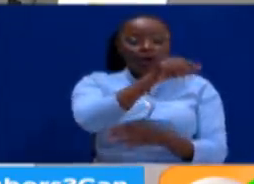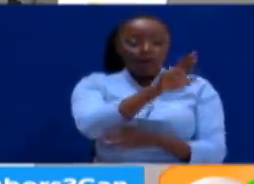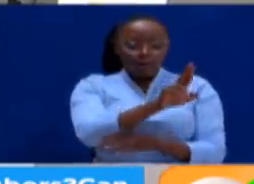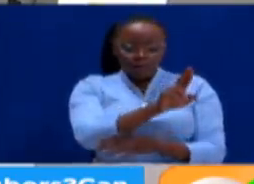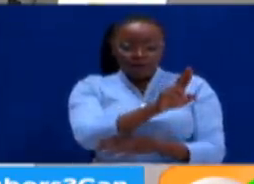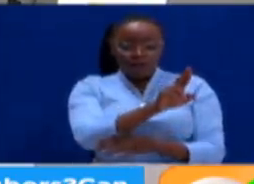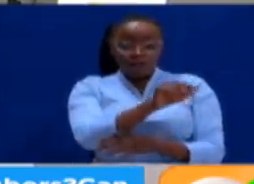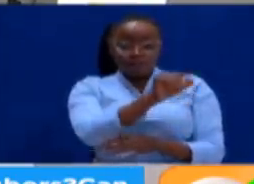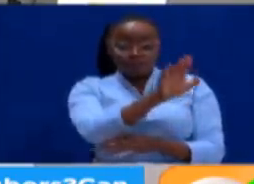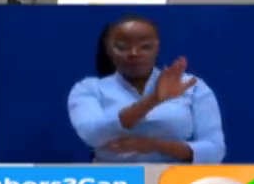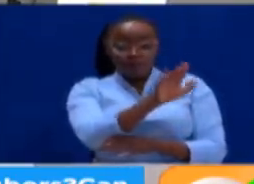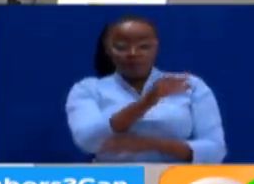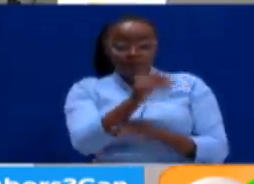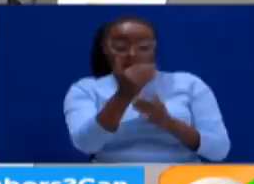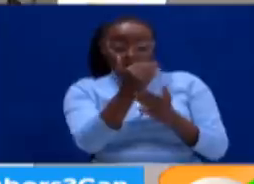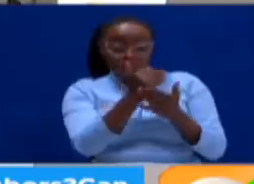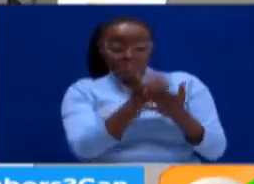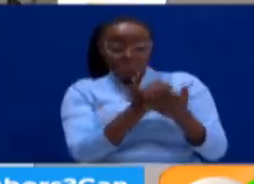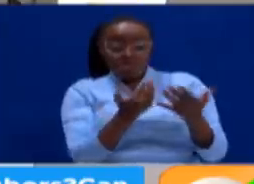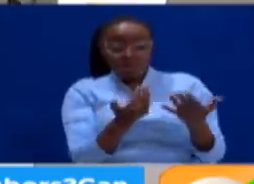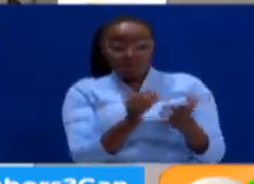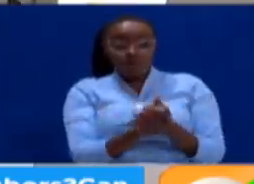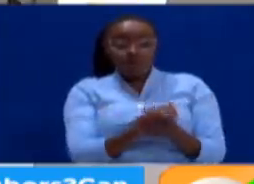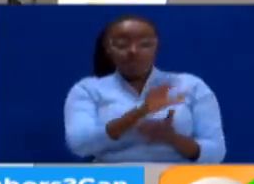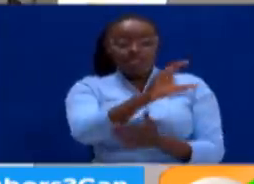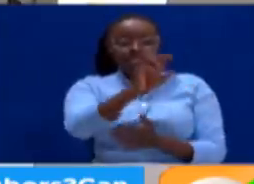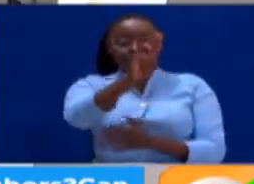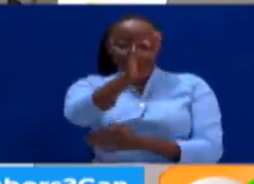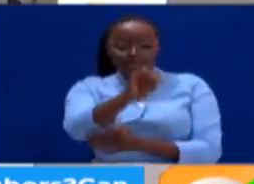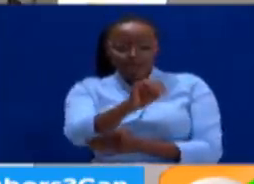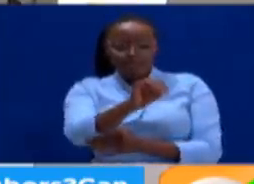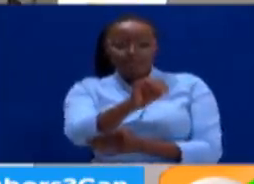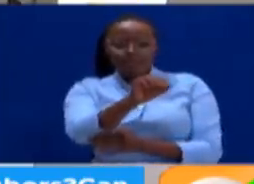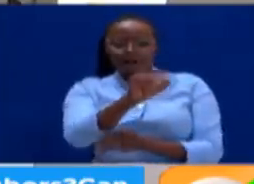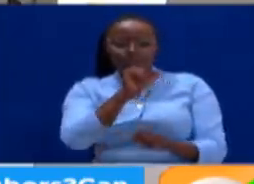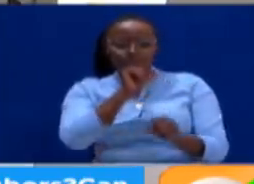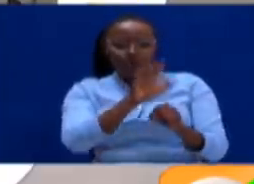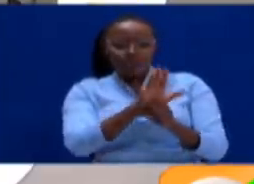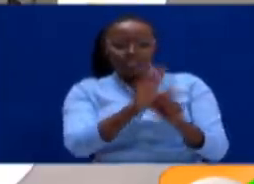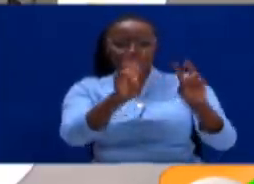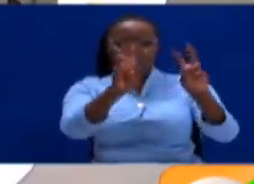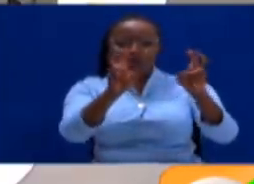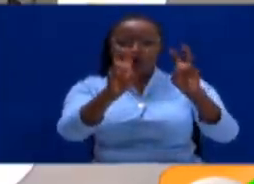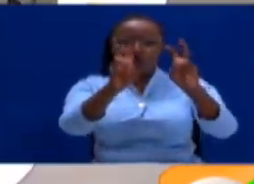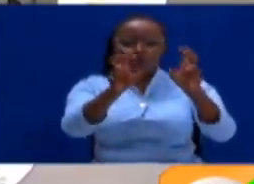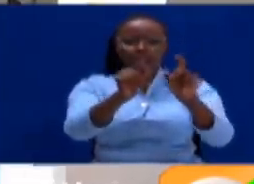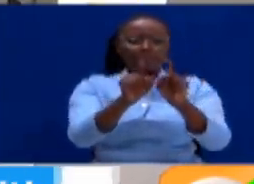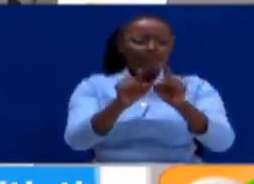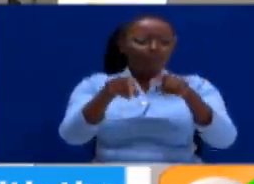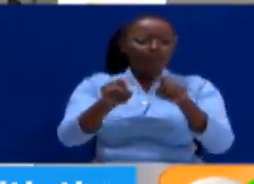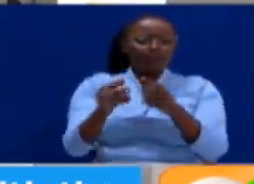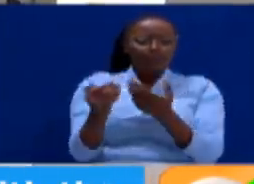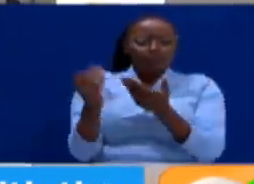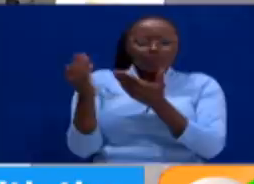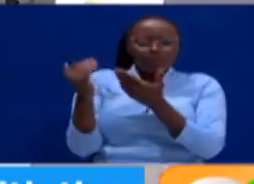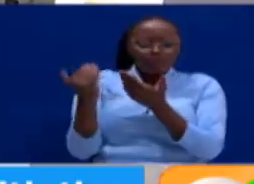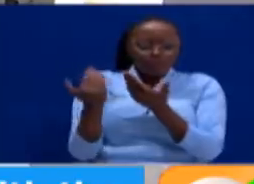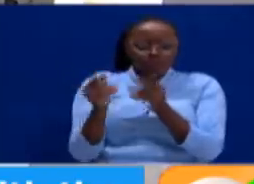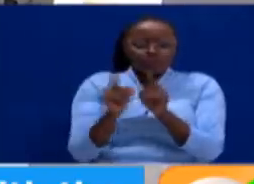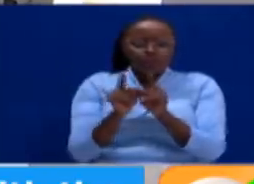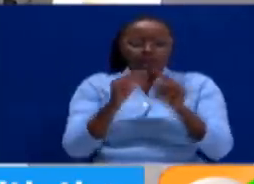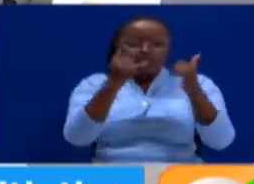manifesto, how it ties in with CCM's manifesto, and then how they hope to still maintain